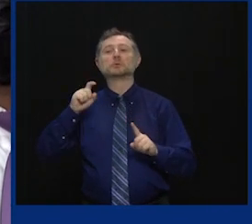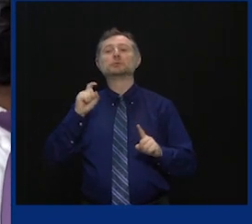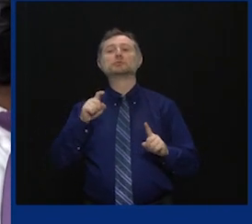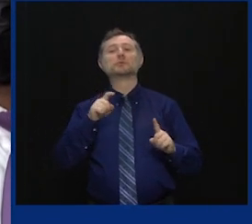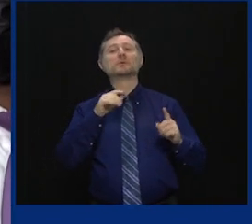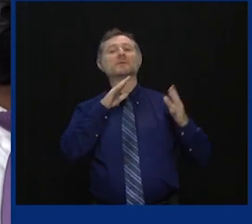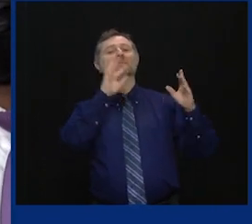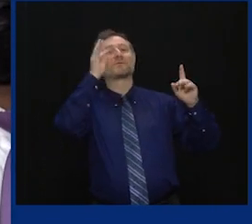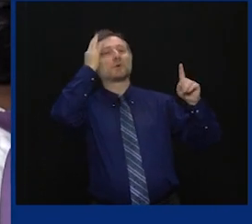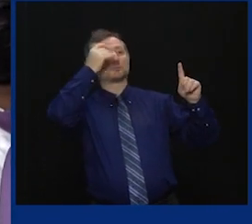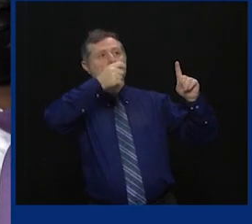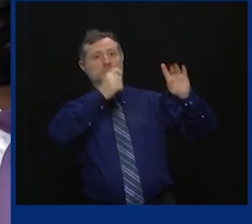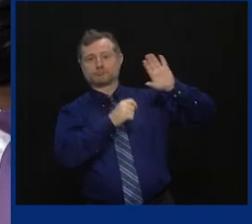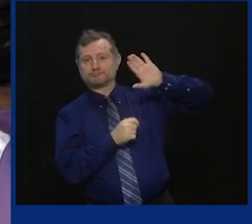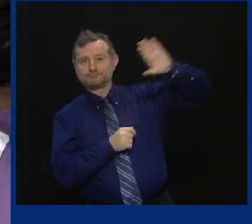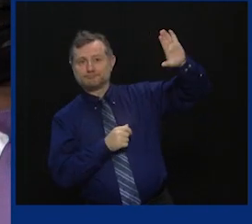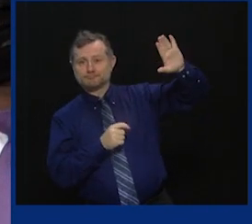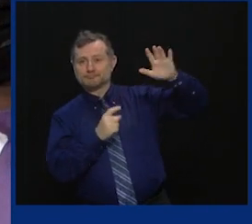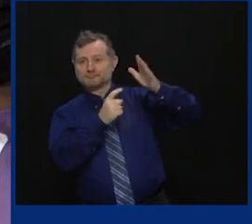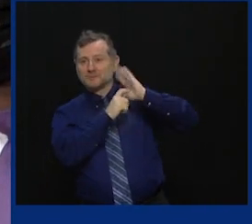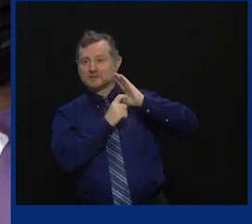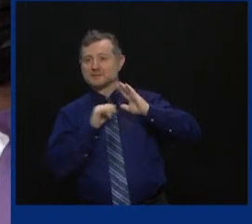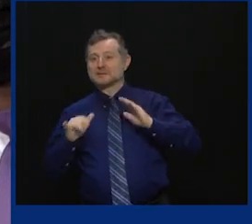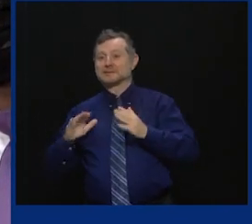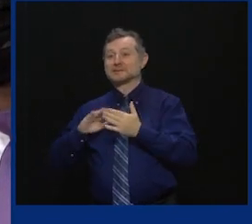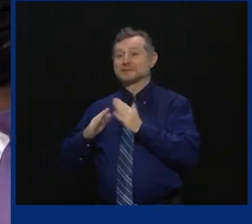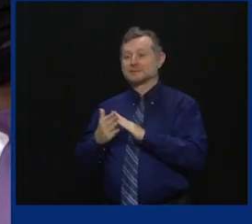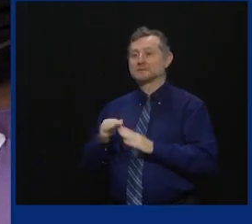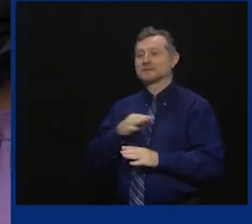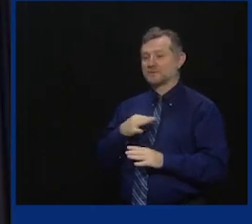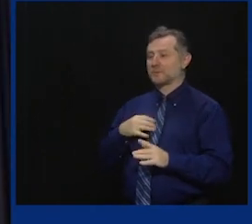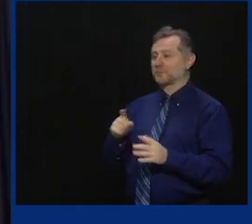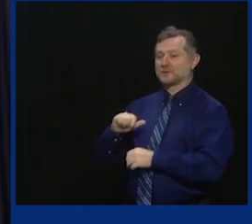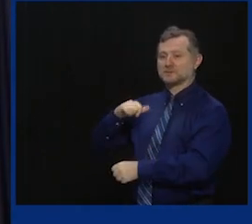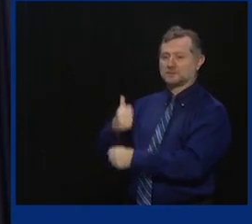that the city have a staffing plan for Rikers Island in the immediate future. Okay, the governor has to go.